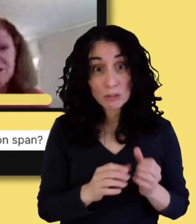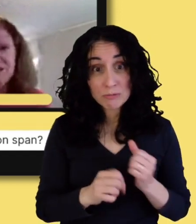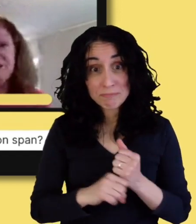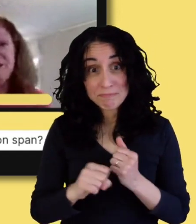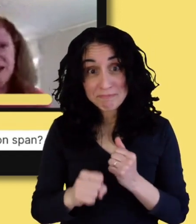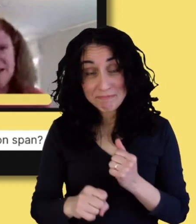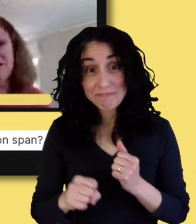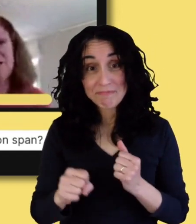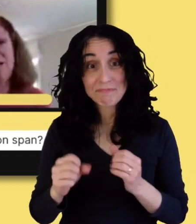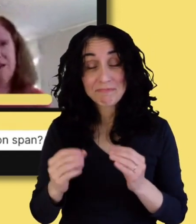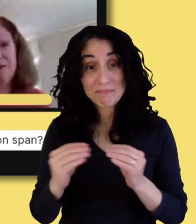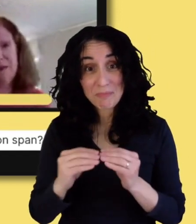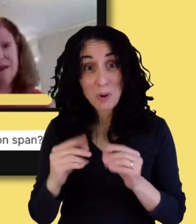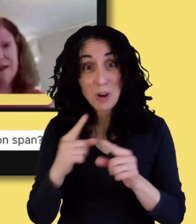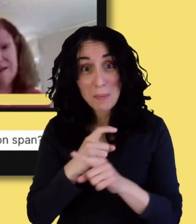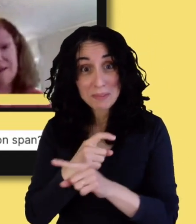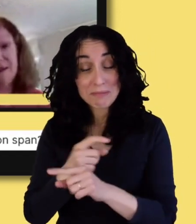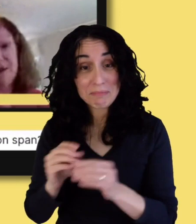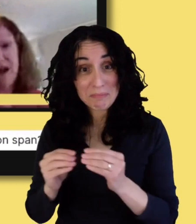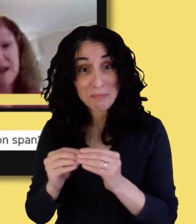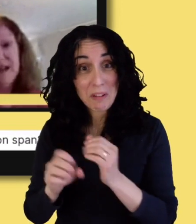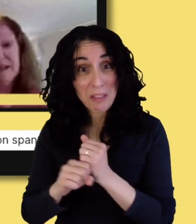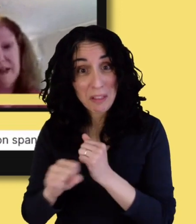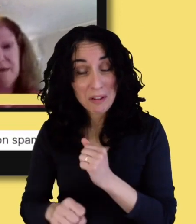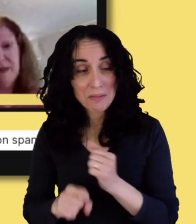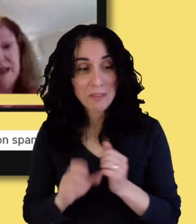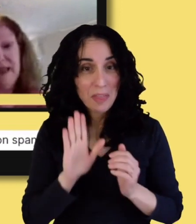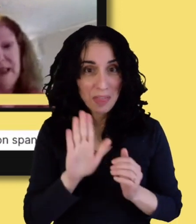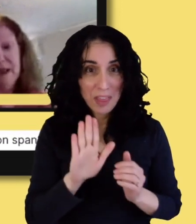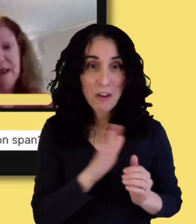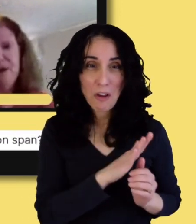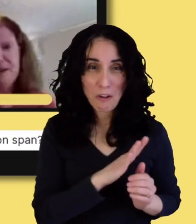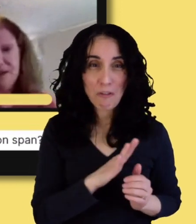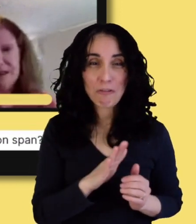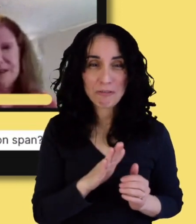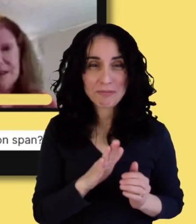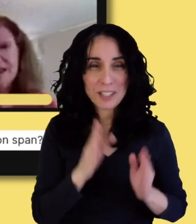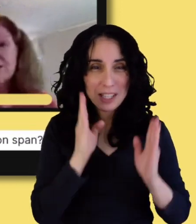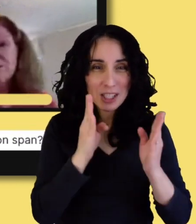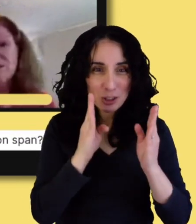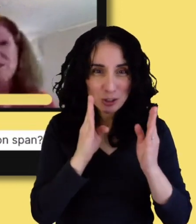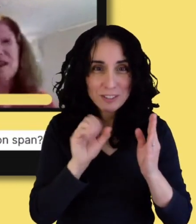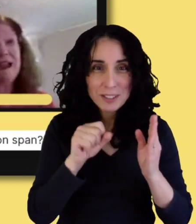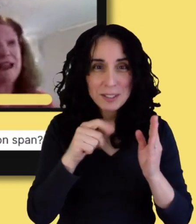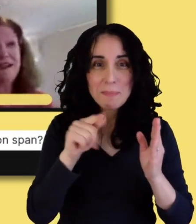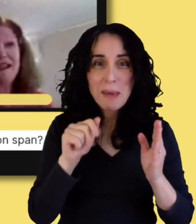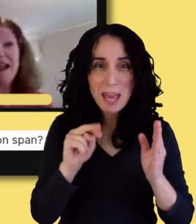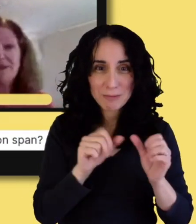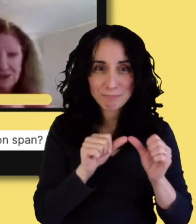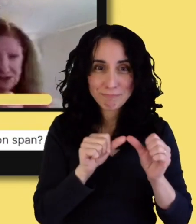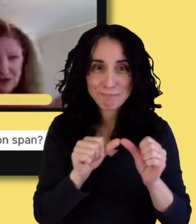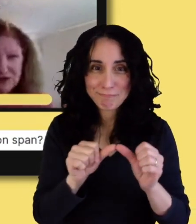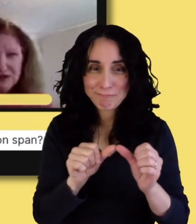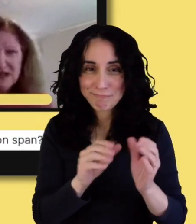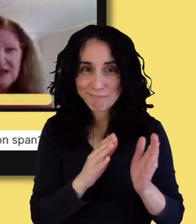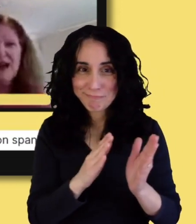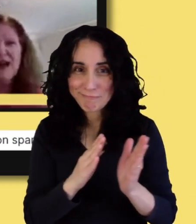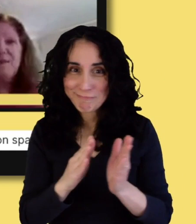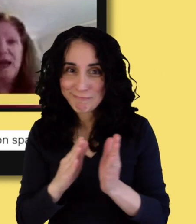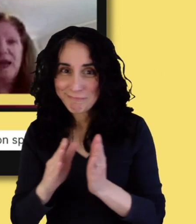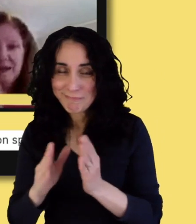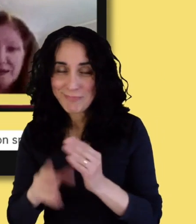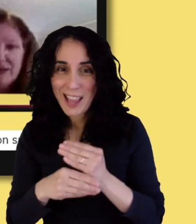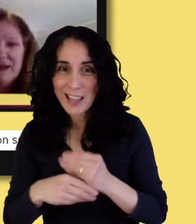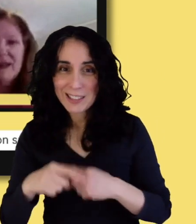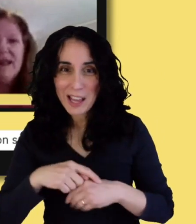so does their attention span and their ability to stay with a project. So it's really like anything else, just stretching that time,